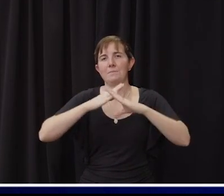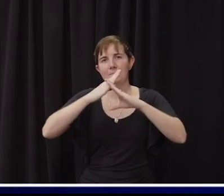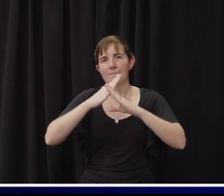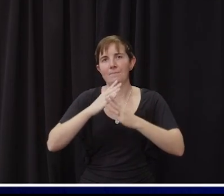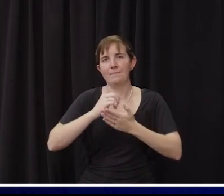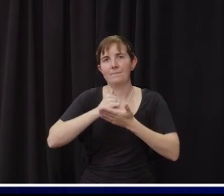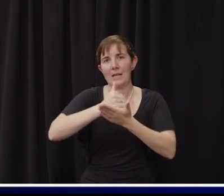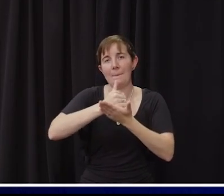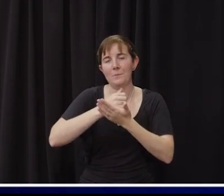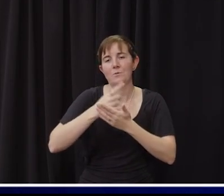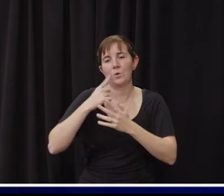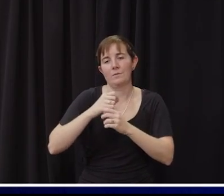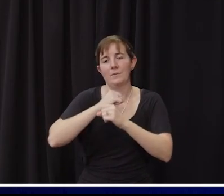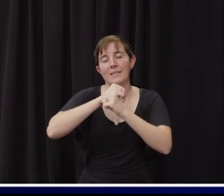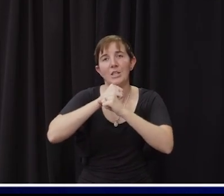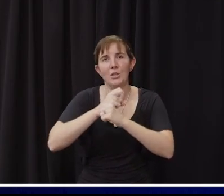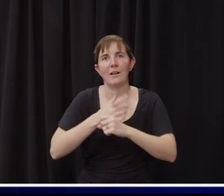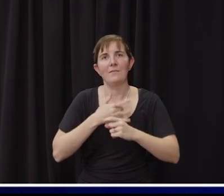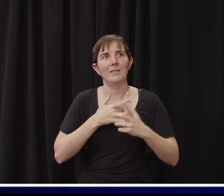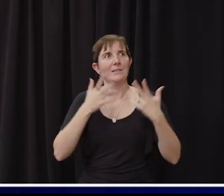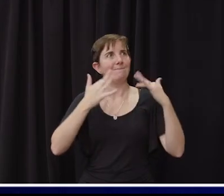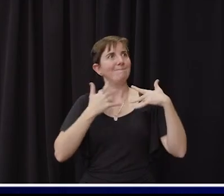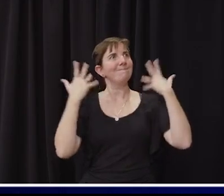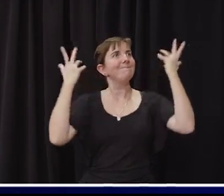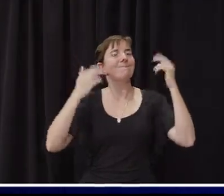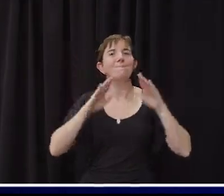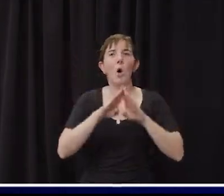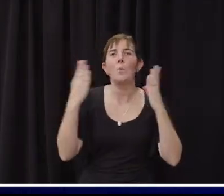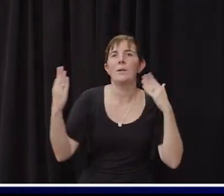and just general feeling of welcoming when you're at the park.